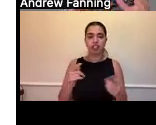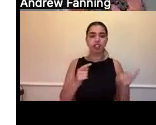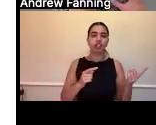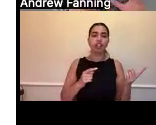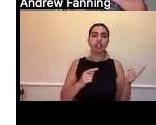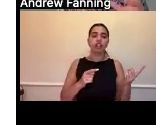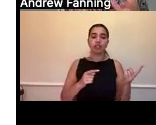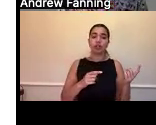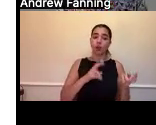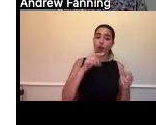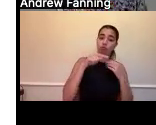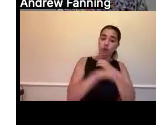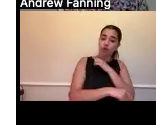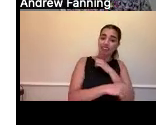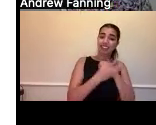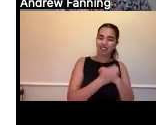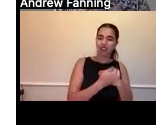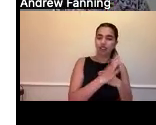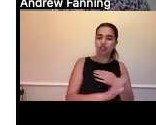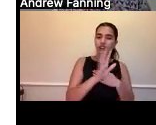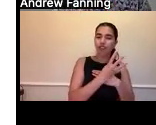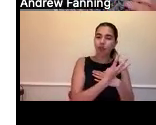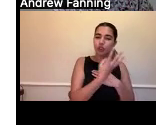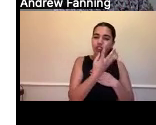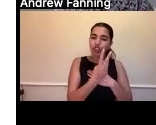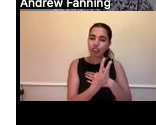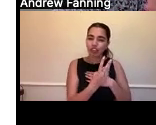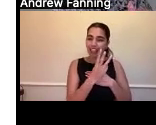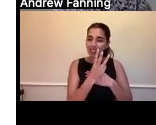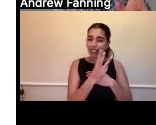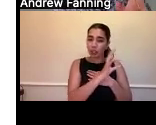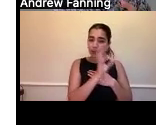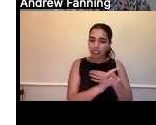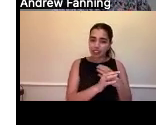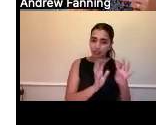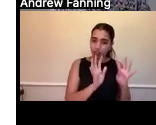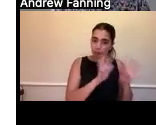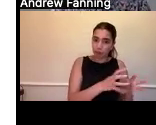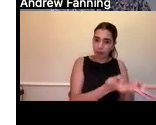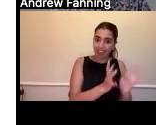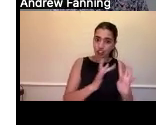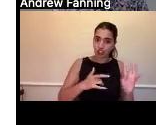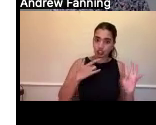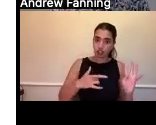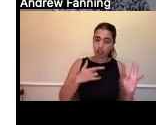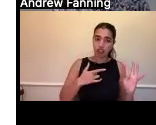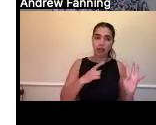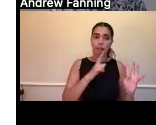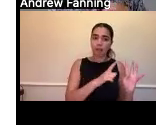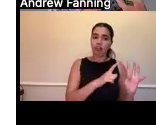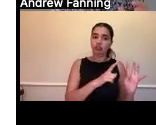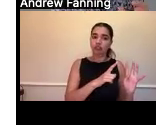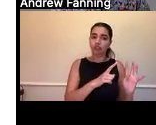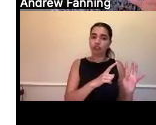about 43% of the population, and yet they account for only 4%, based on our median results,